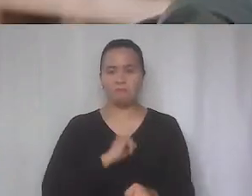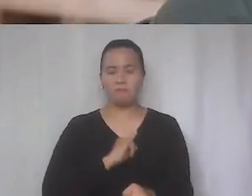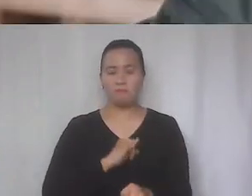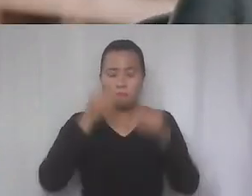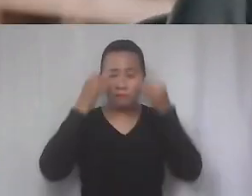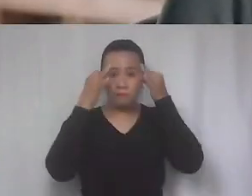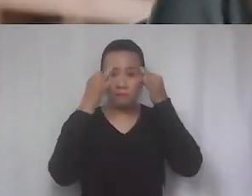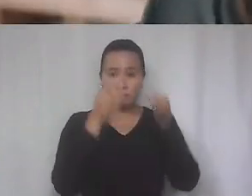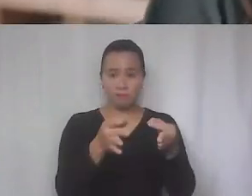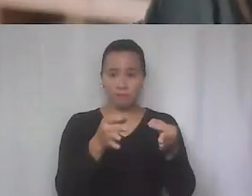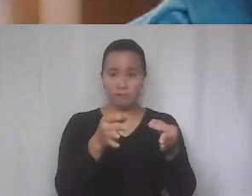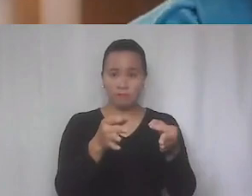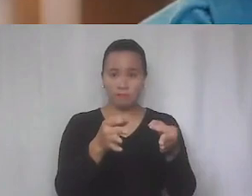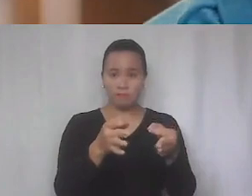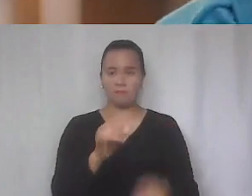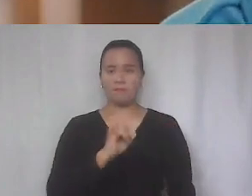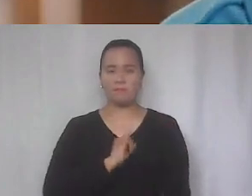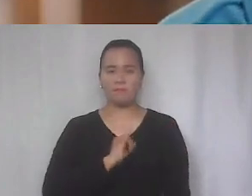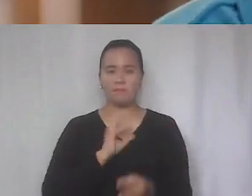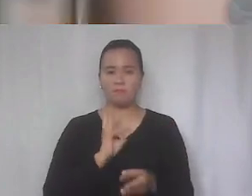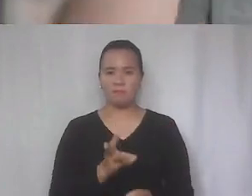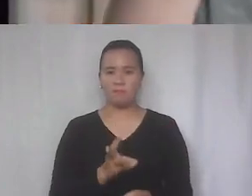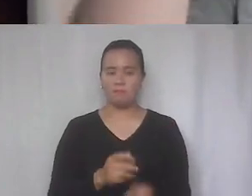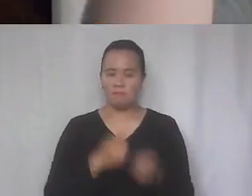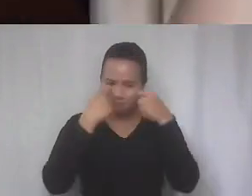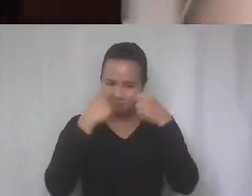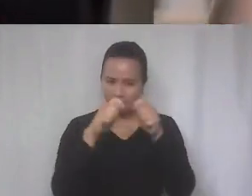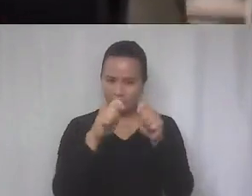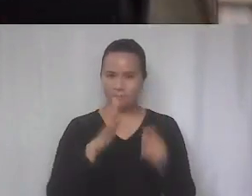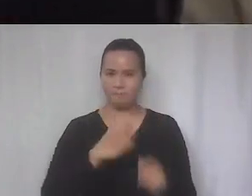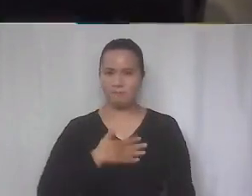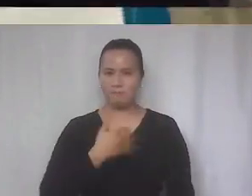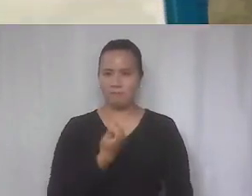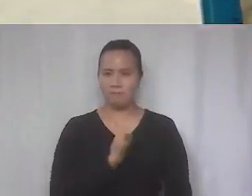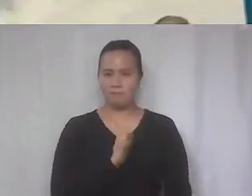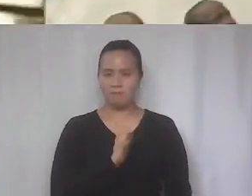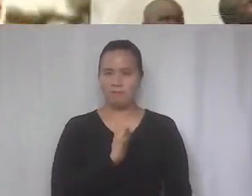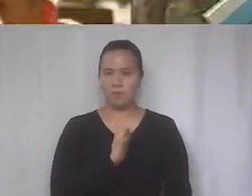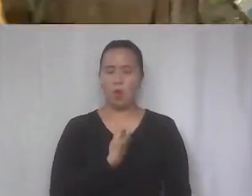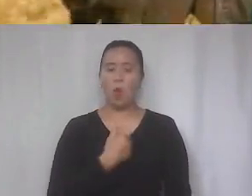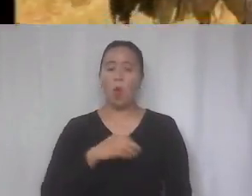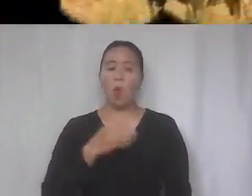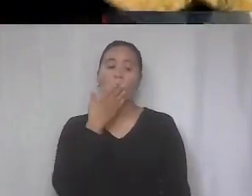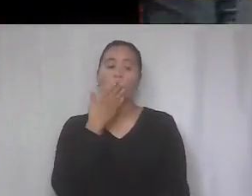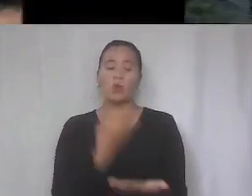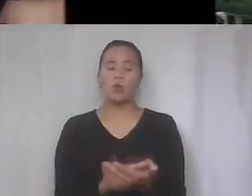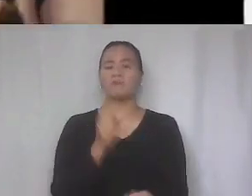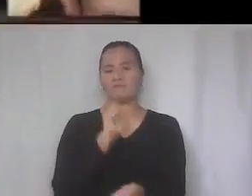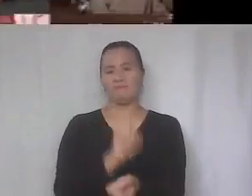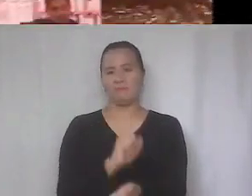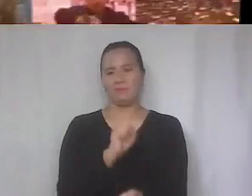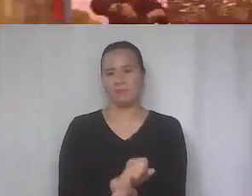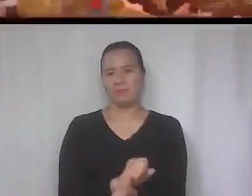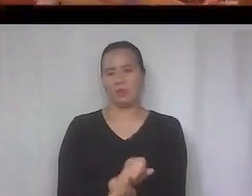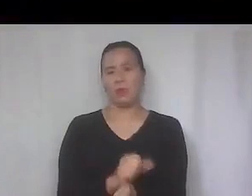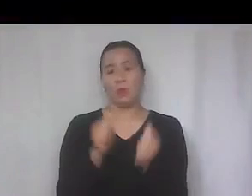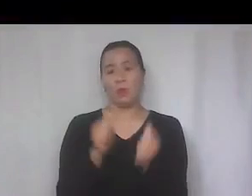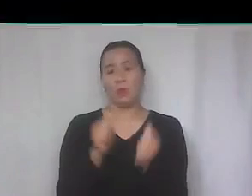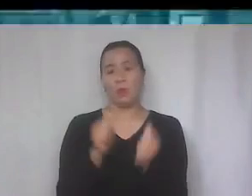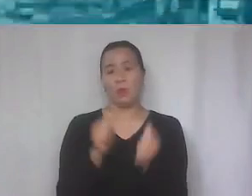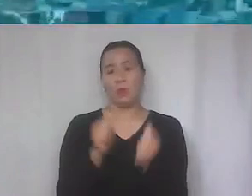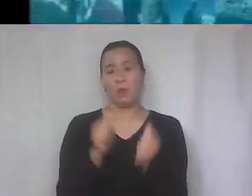was very proud of myself. Good job, Joey. When technology and education come